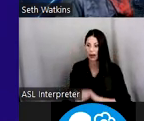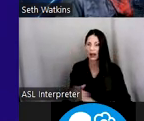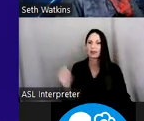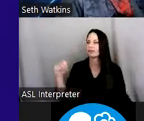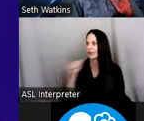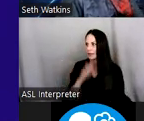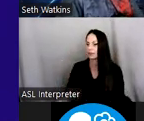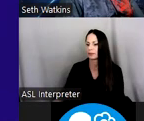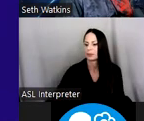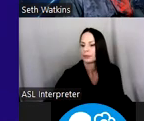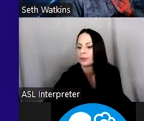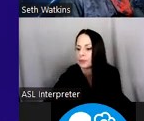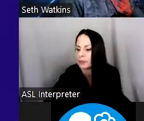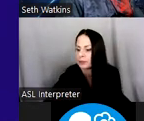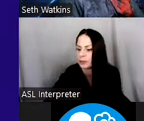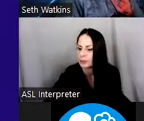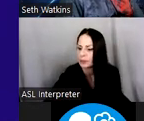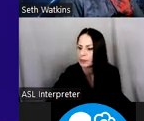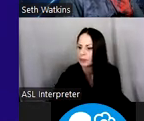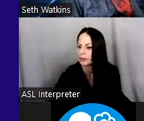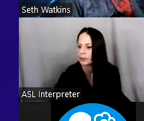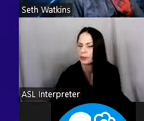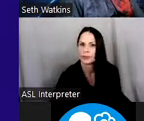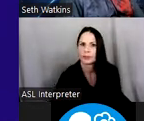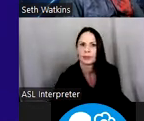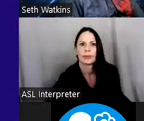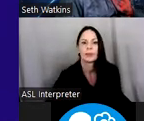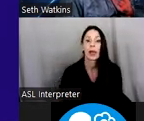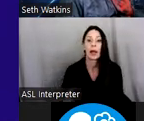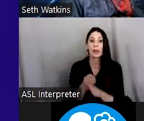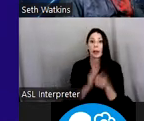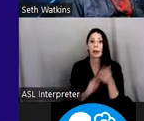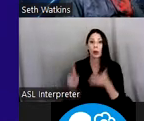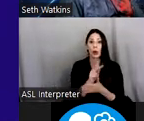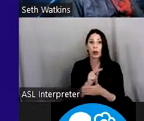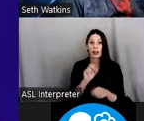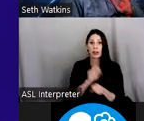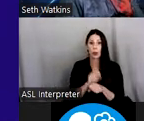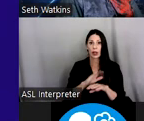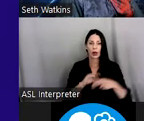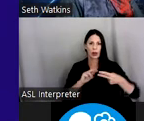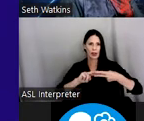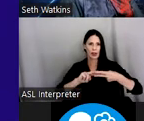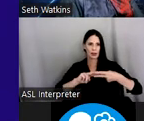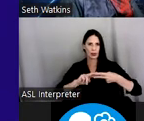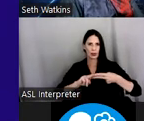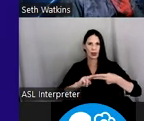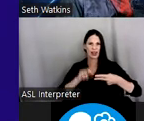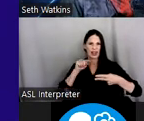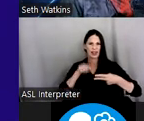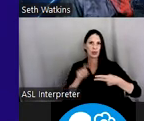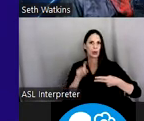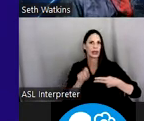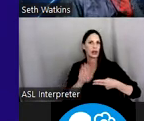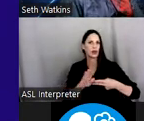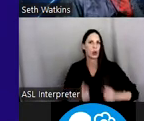The main priorities we're working on, of course, are these two. This is where we could use a lot of lived experience. The third one that was on my